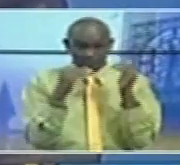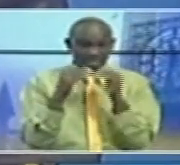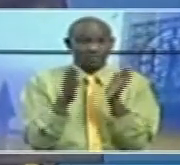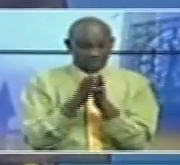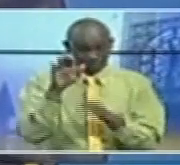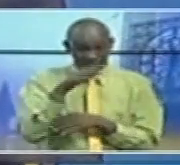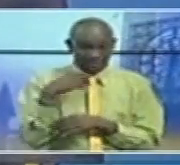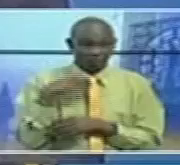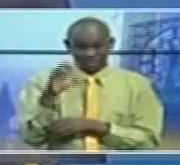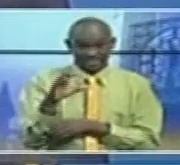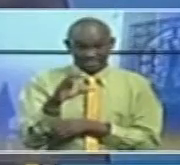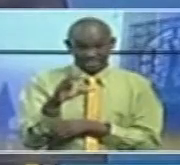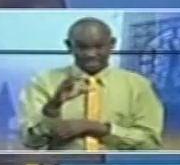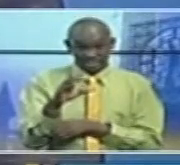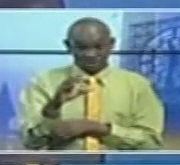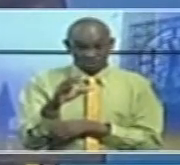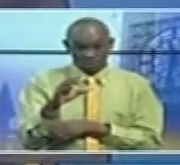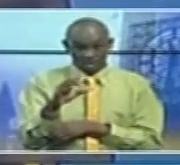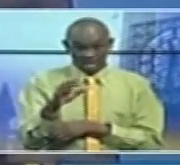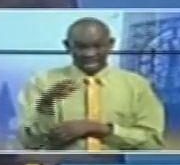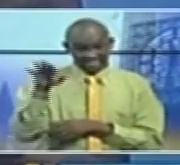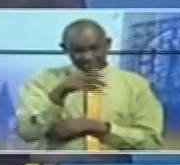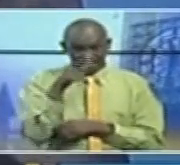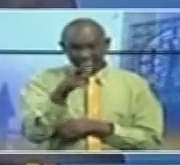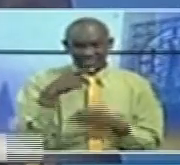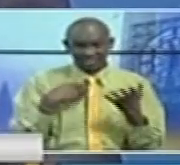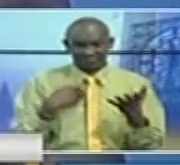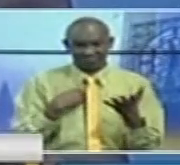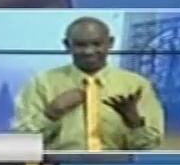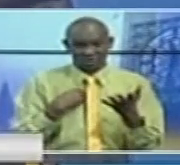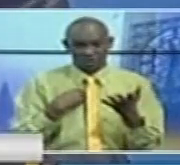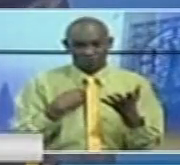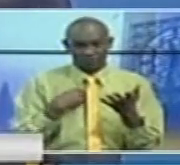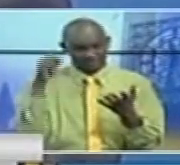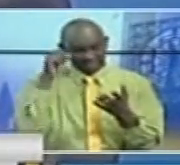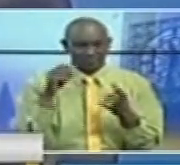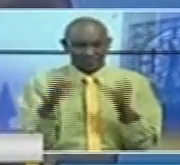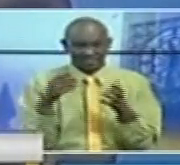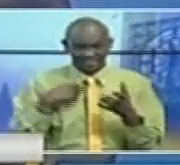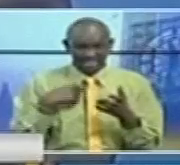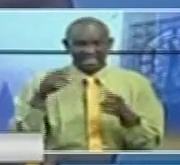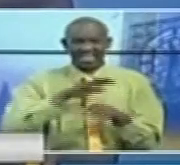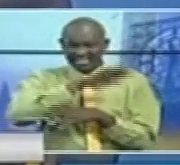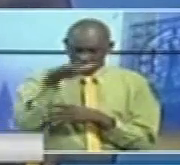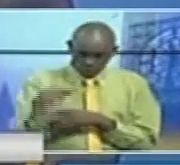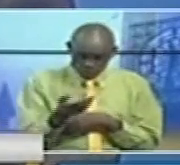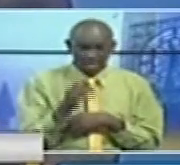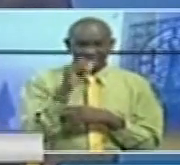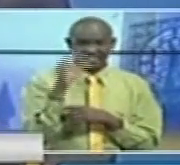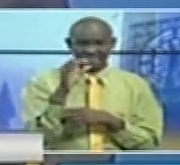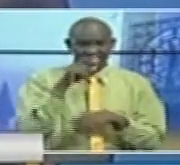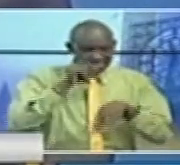country. So the Assemblies of State Parties is just the political wing of the entire ICC mechanism. But whatever